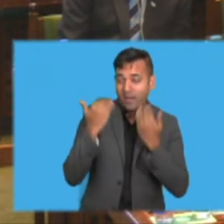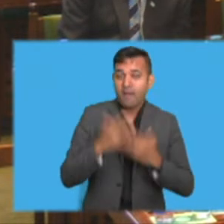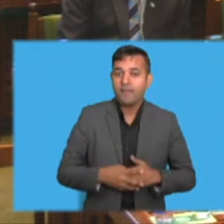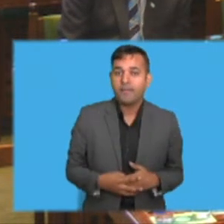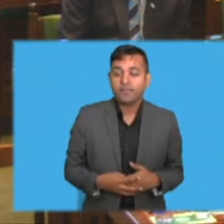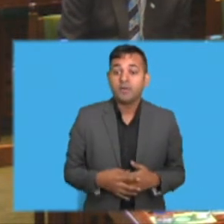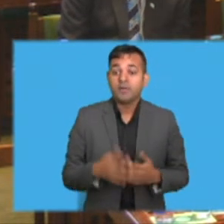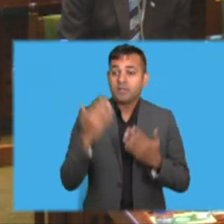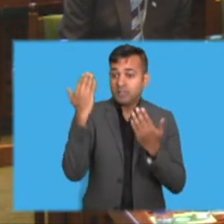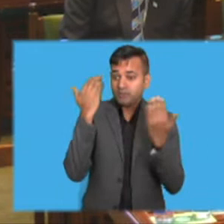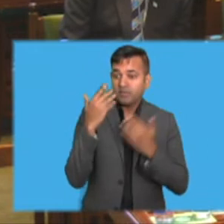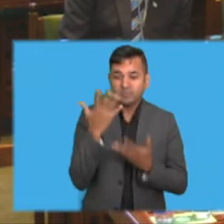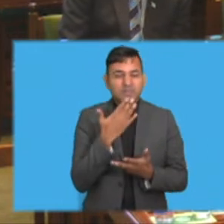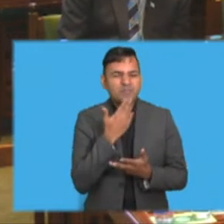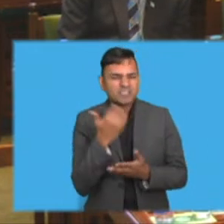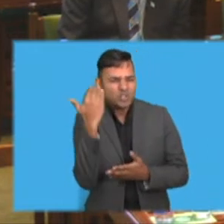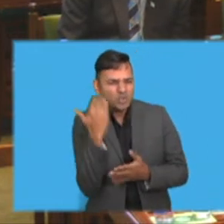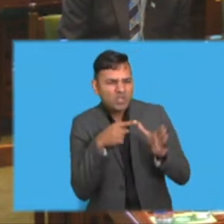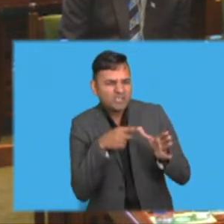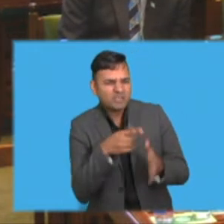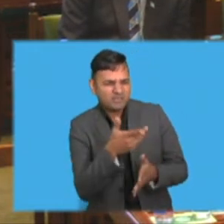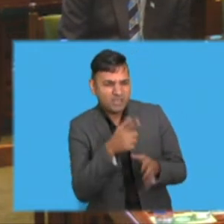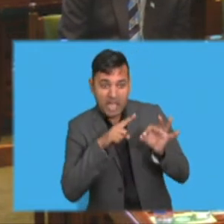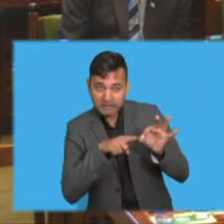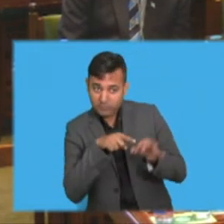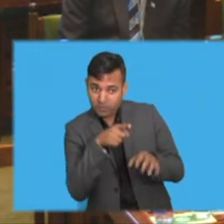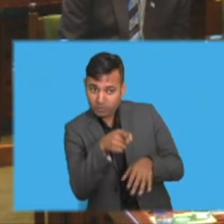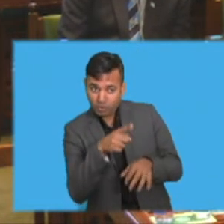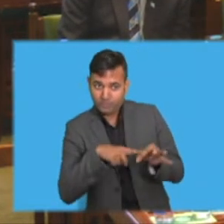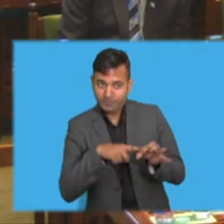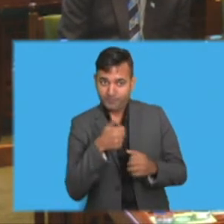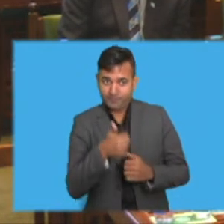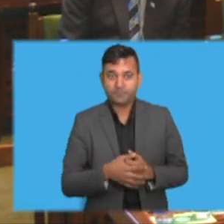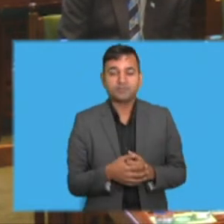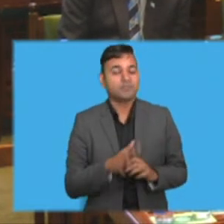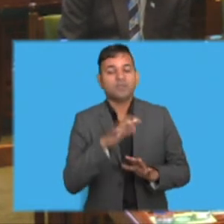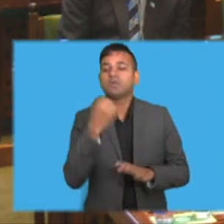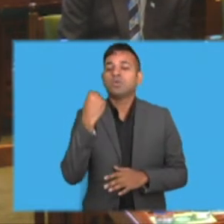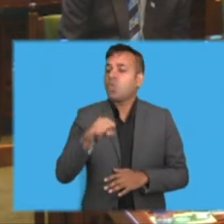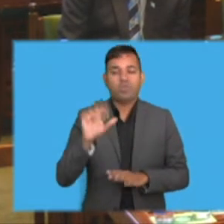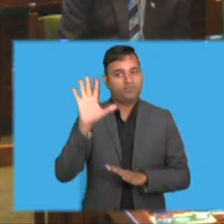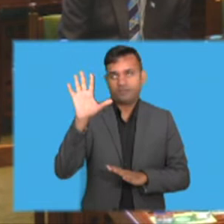the short answer to that question, Madam Speaker, is a big no.